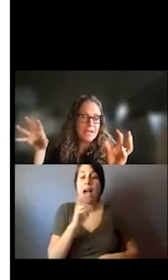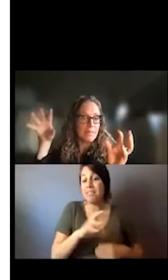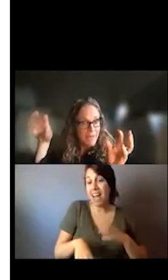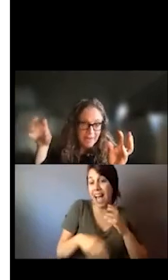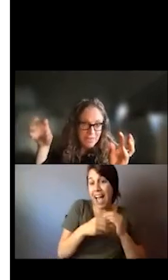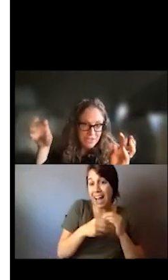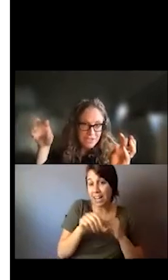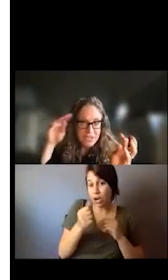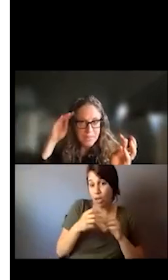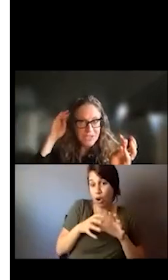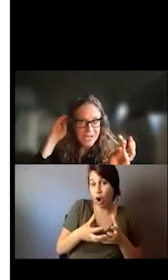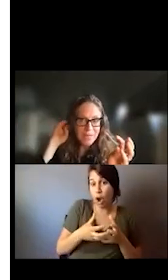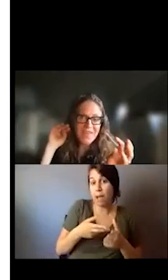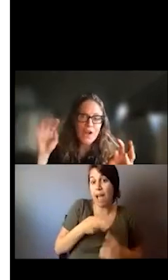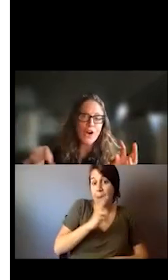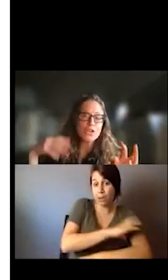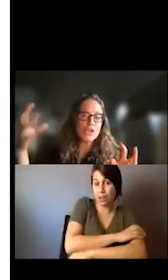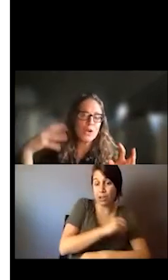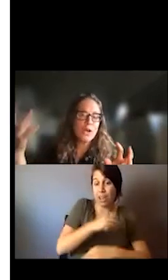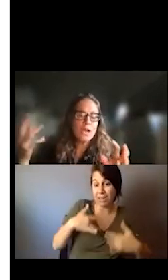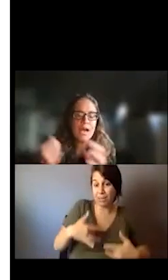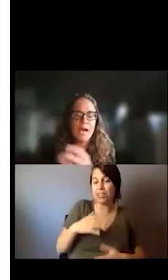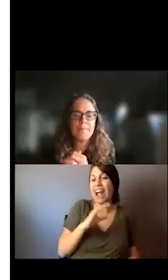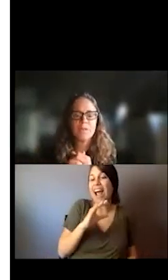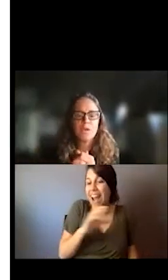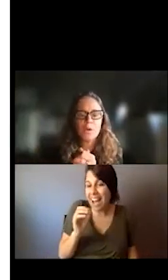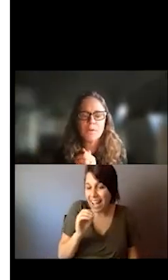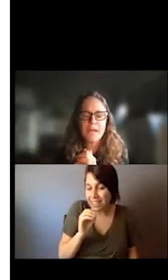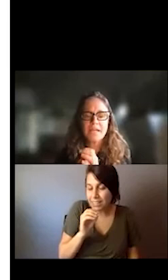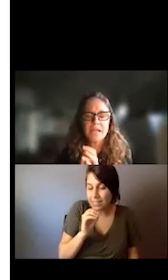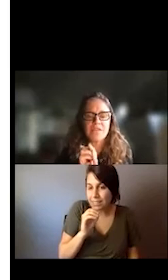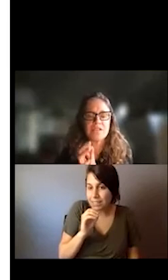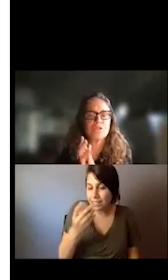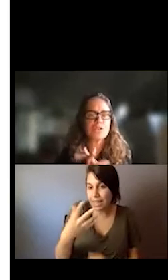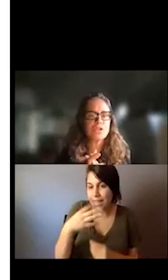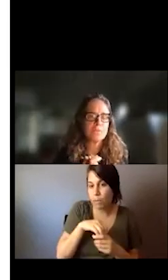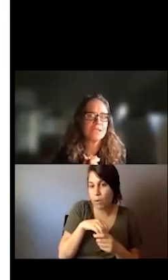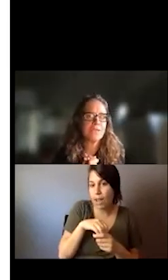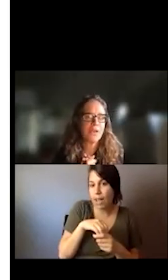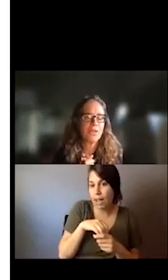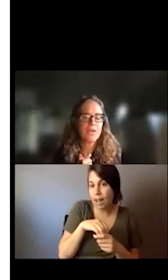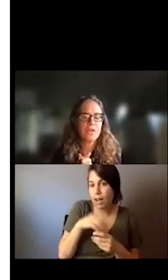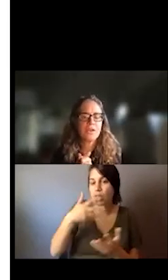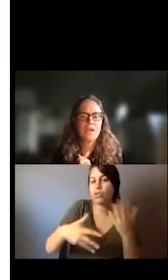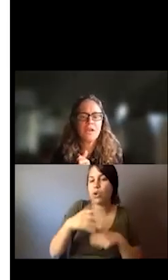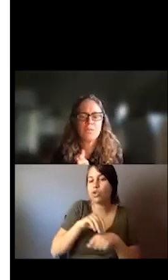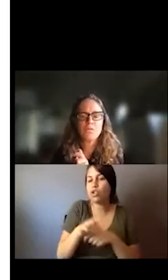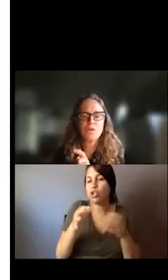to an arm that combined hypertension and depression care, but then also incorporated kind of a social determinants of